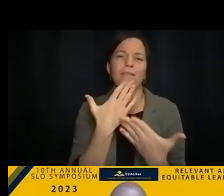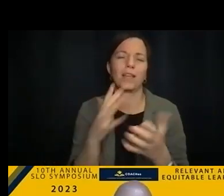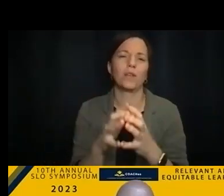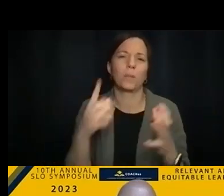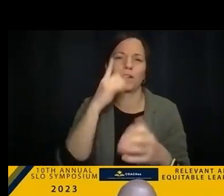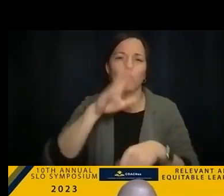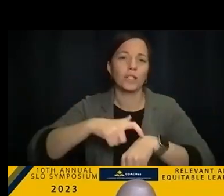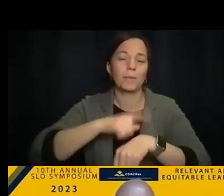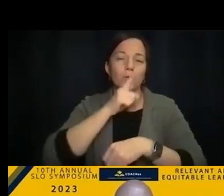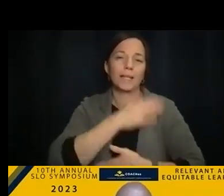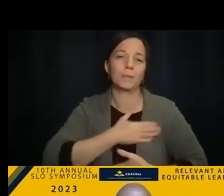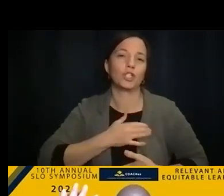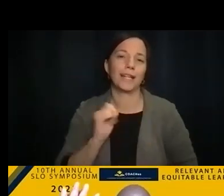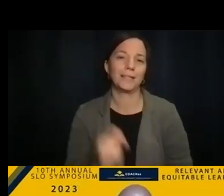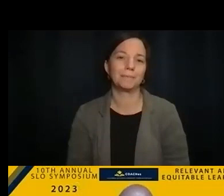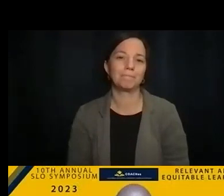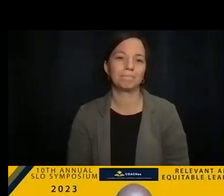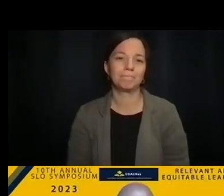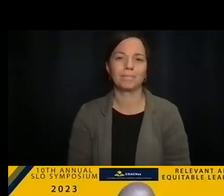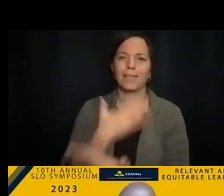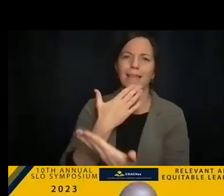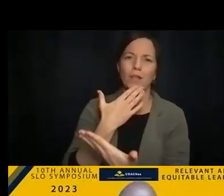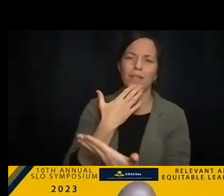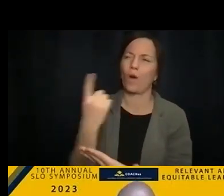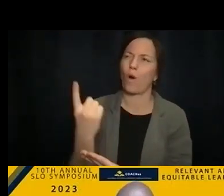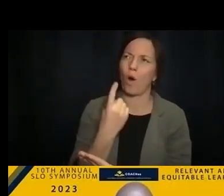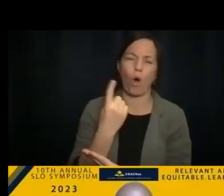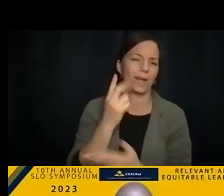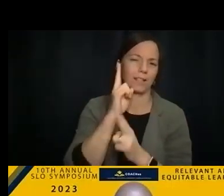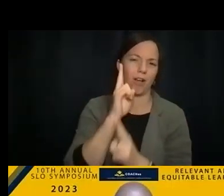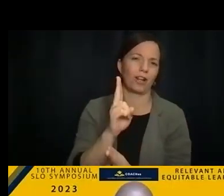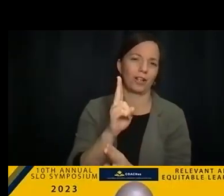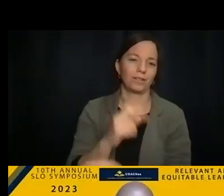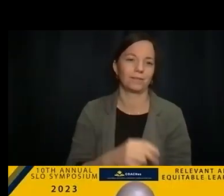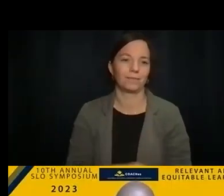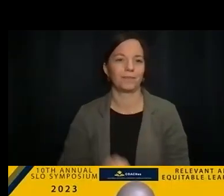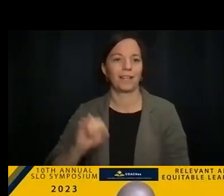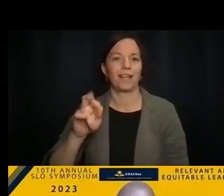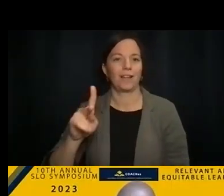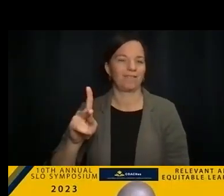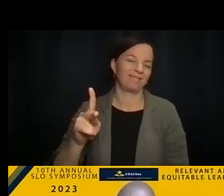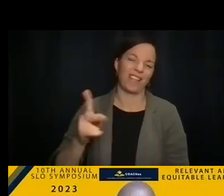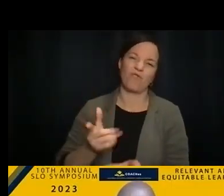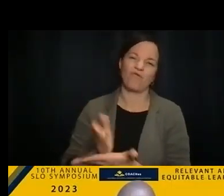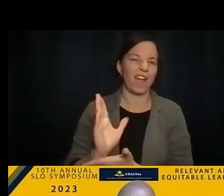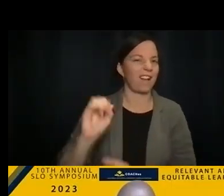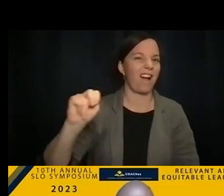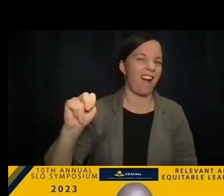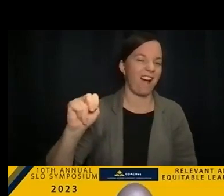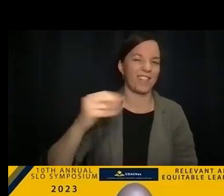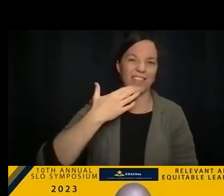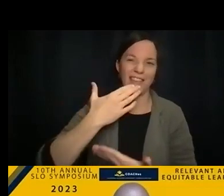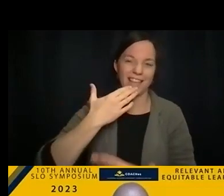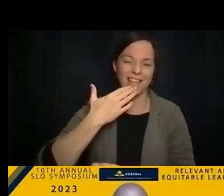for your time. We appreciate it. Thank you. It's always a pleasure. Right on. Thank you, guys. This